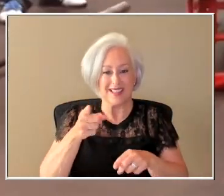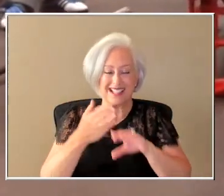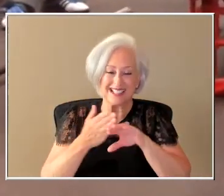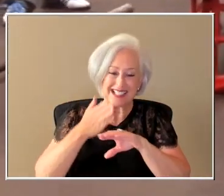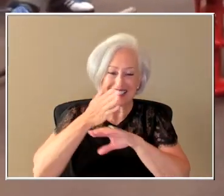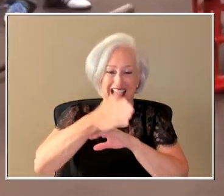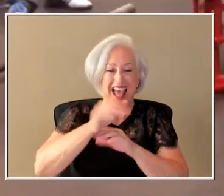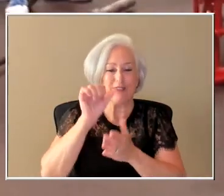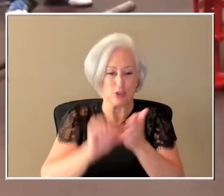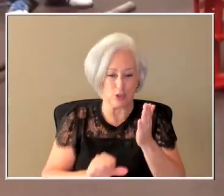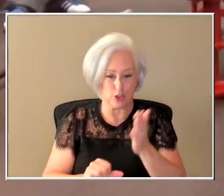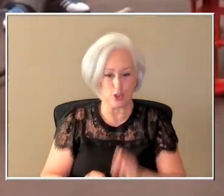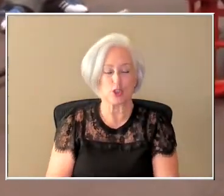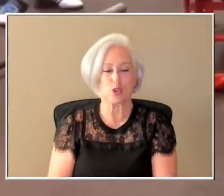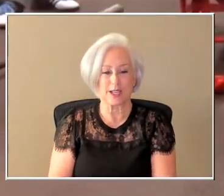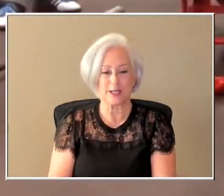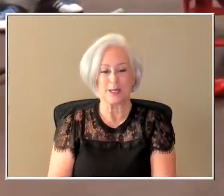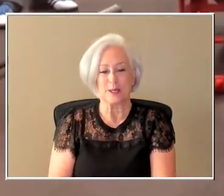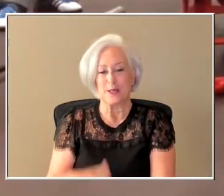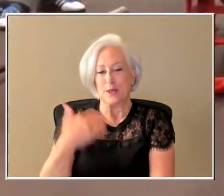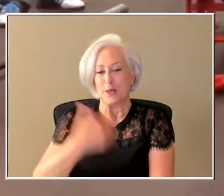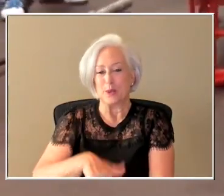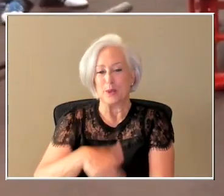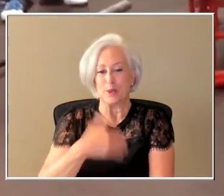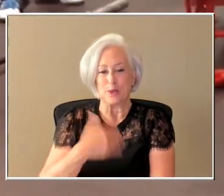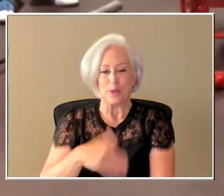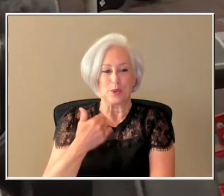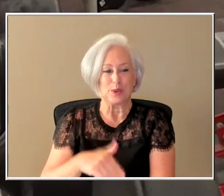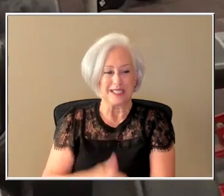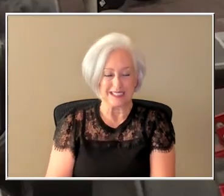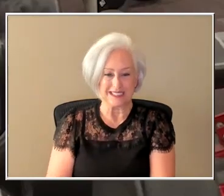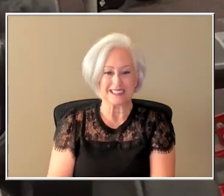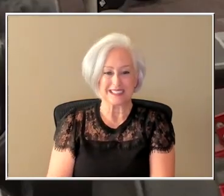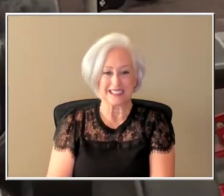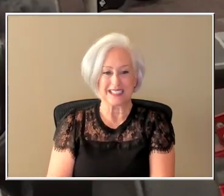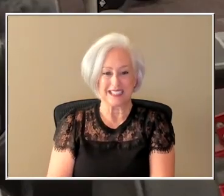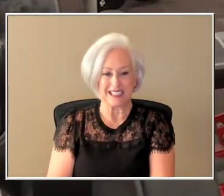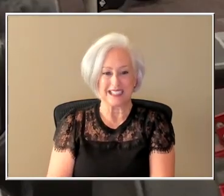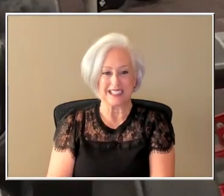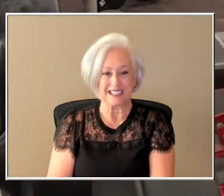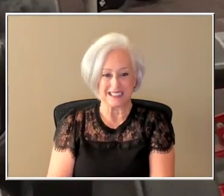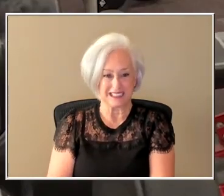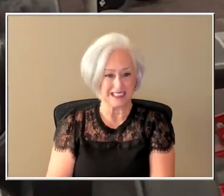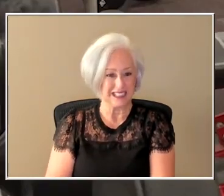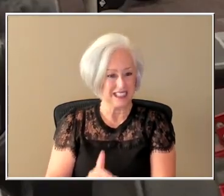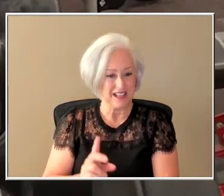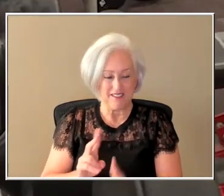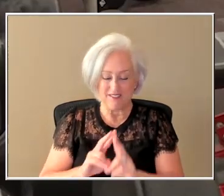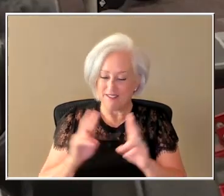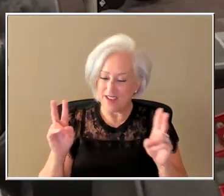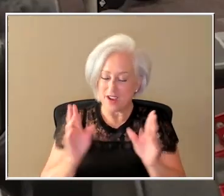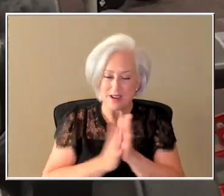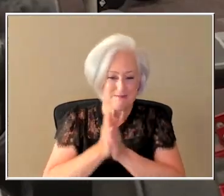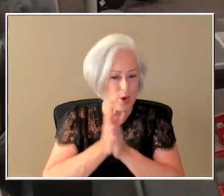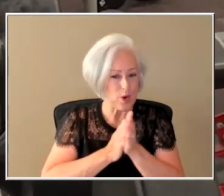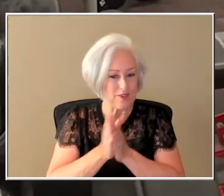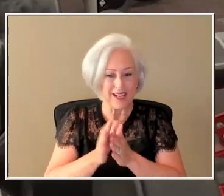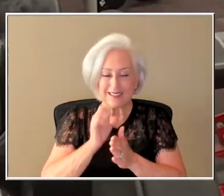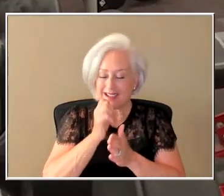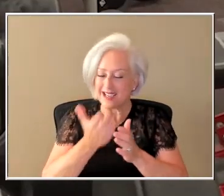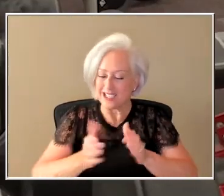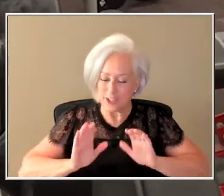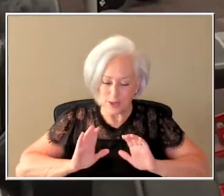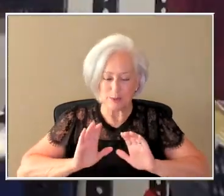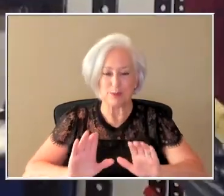post-surgery. So look at you doing this. You know, it's like you said, he was very motivated. Didn't need to be pushed to do rehab. He was ready to go. Actually,